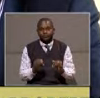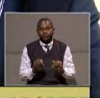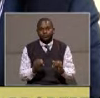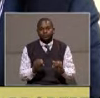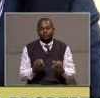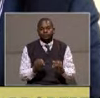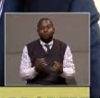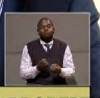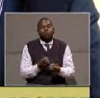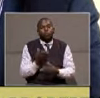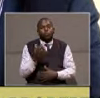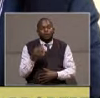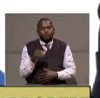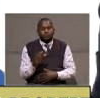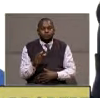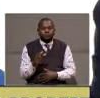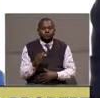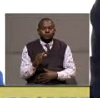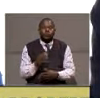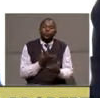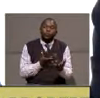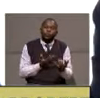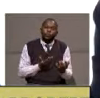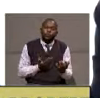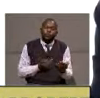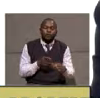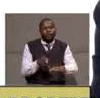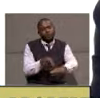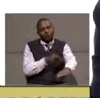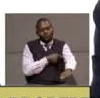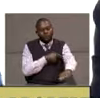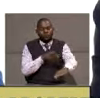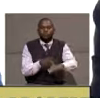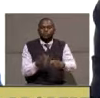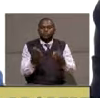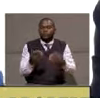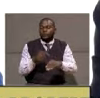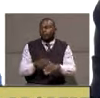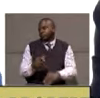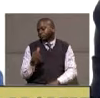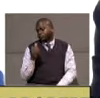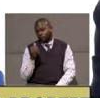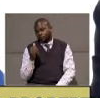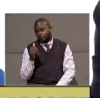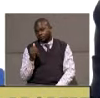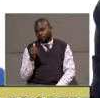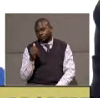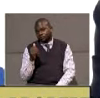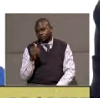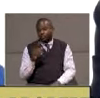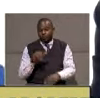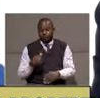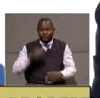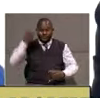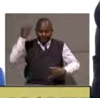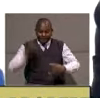Though very much we have been in waiting, it was time yesterday when we